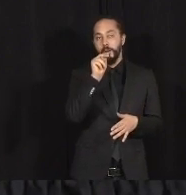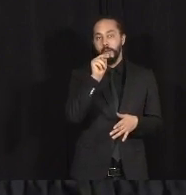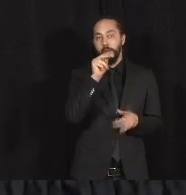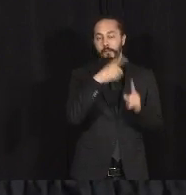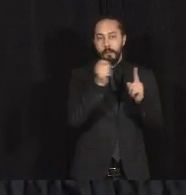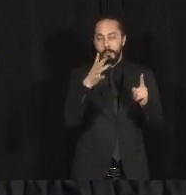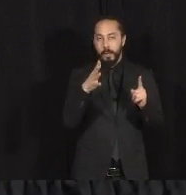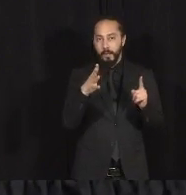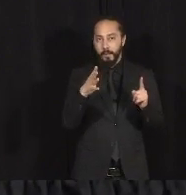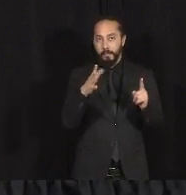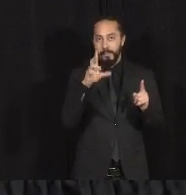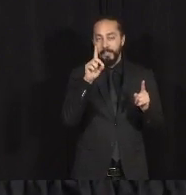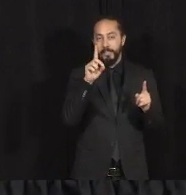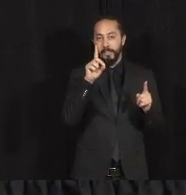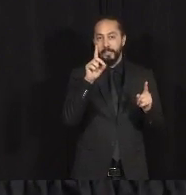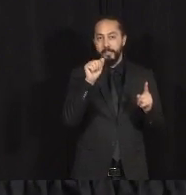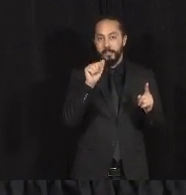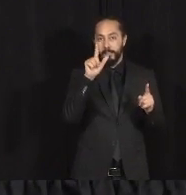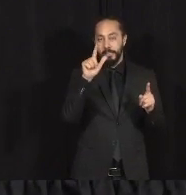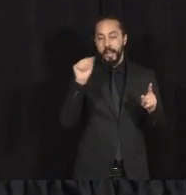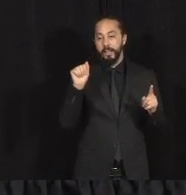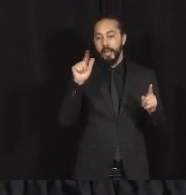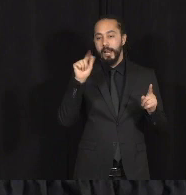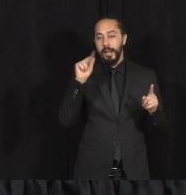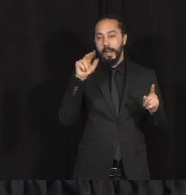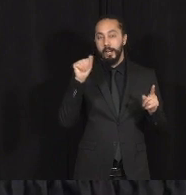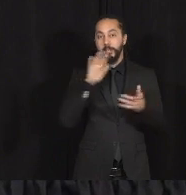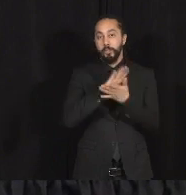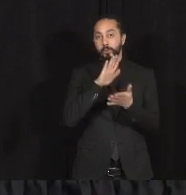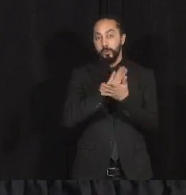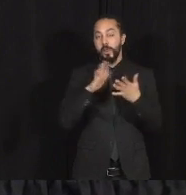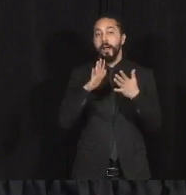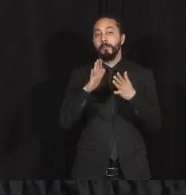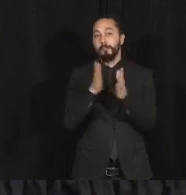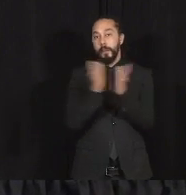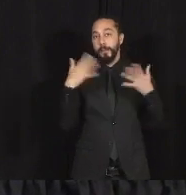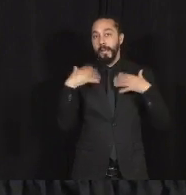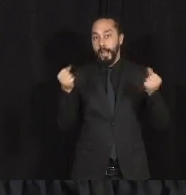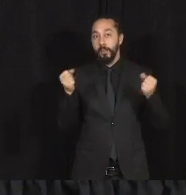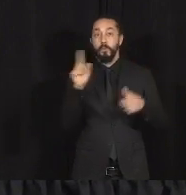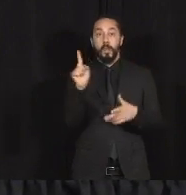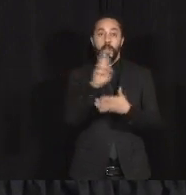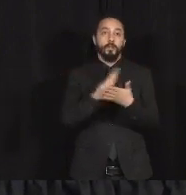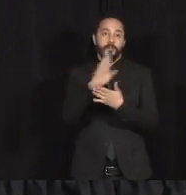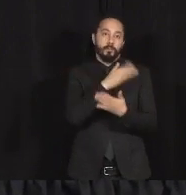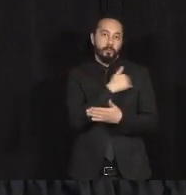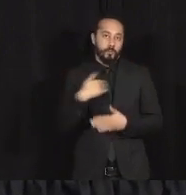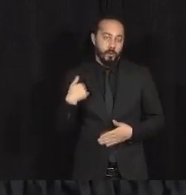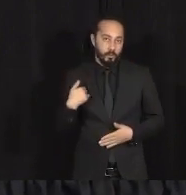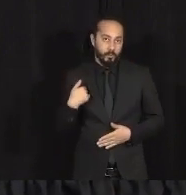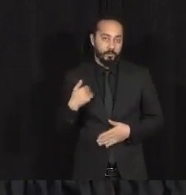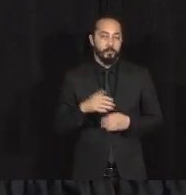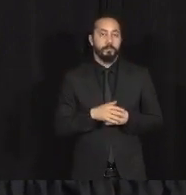the Dalla Lana School of Public Health at the University of Toronto. All right, I'll let them deliver their remarks now.